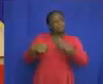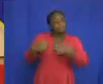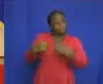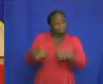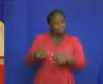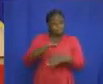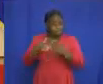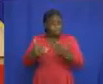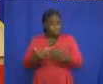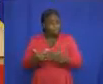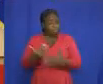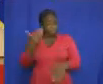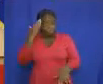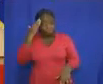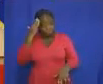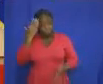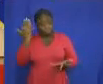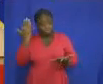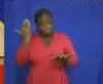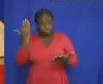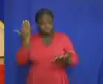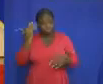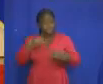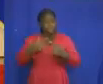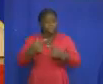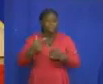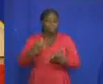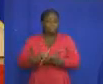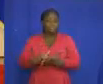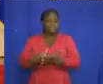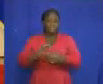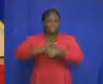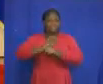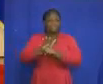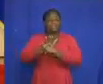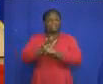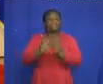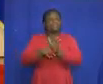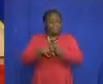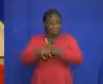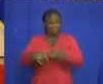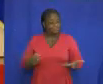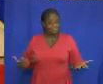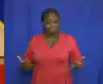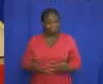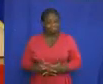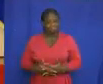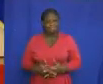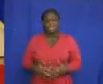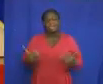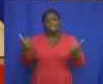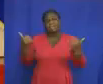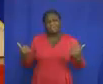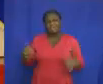all sadly become familiar with, COVID-19. It has been